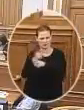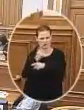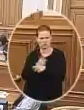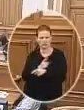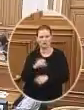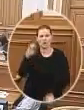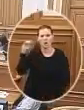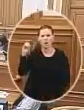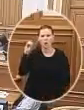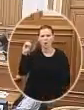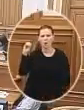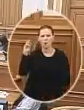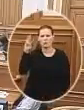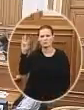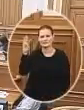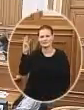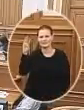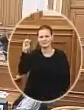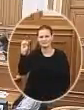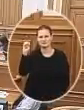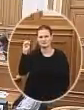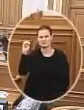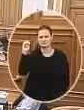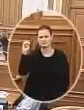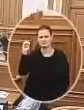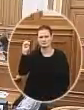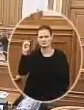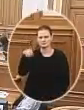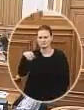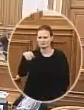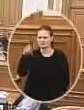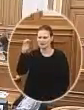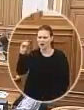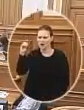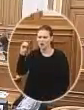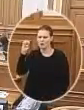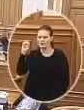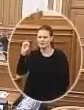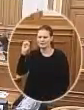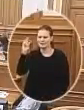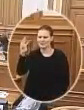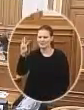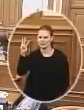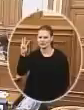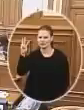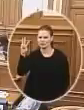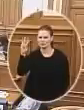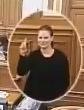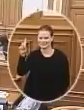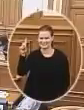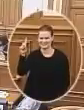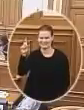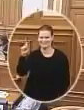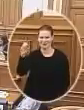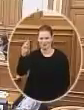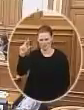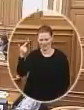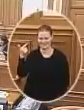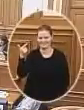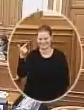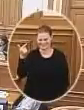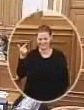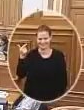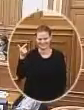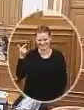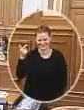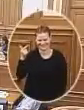you. oewd.org, that stands for the Office of Economic and Workforce Development. It's a city website.